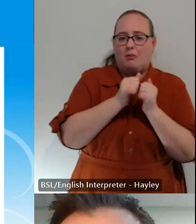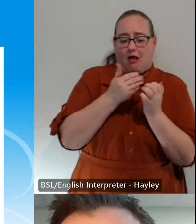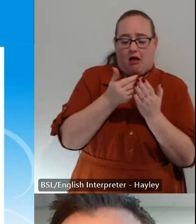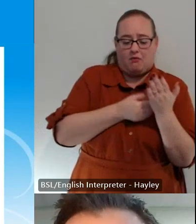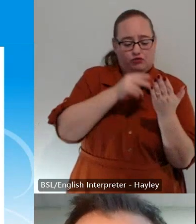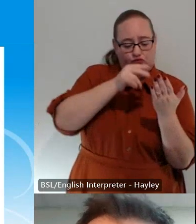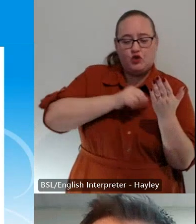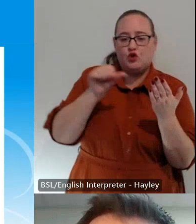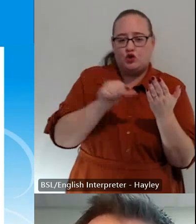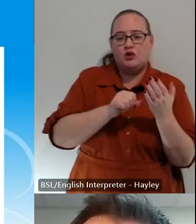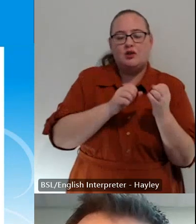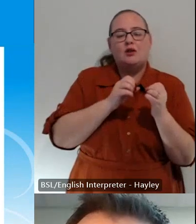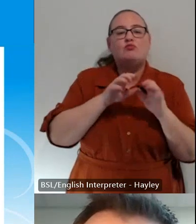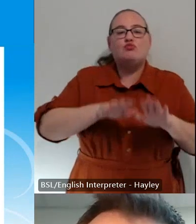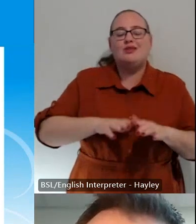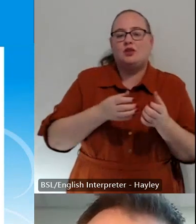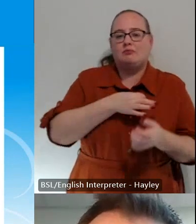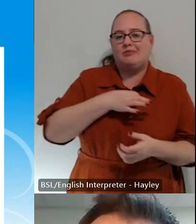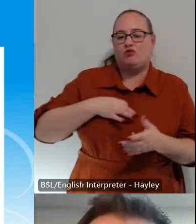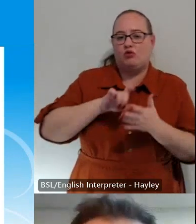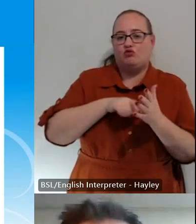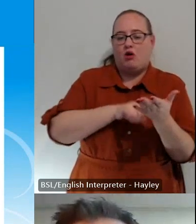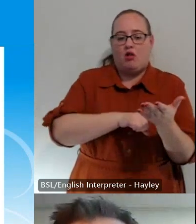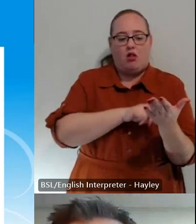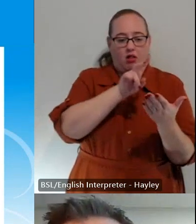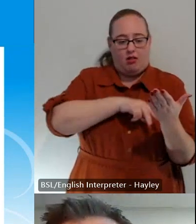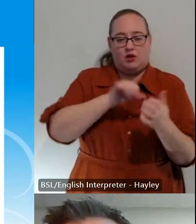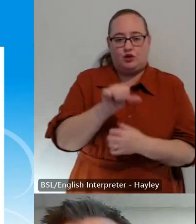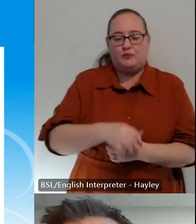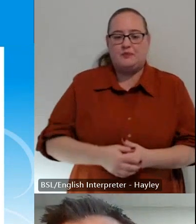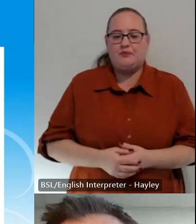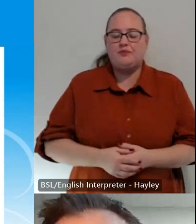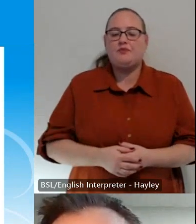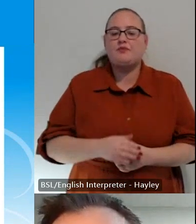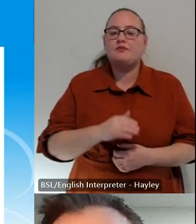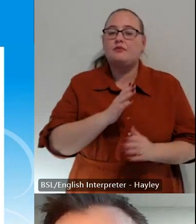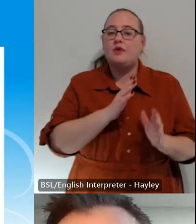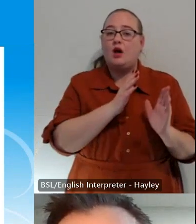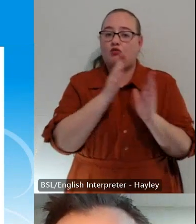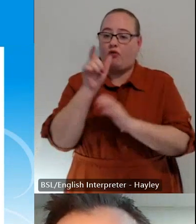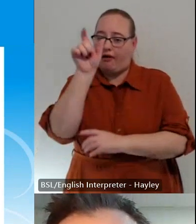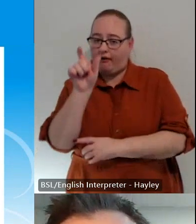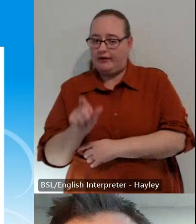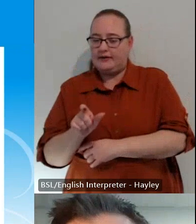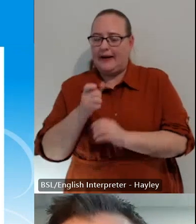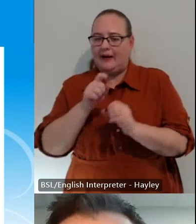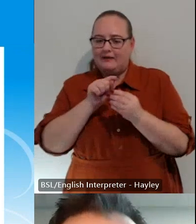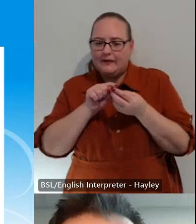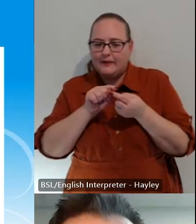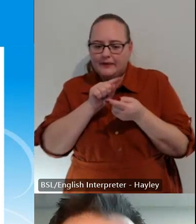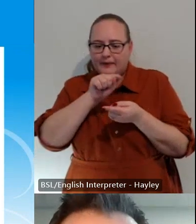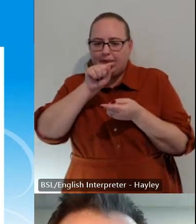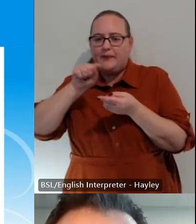the left here in the BMJ. But what I hope you can see is these peaks appearing on the right hand side, and this is the sort of timeline between